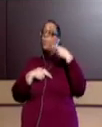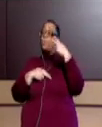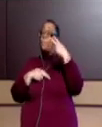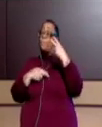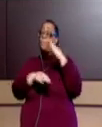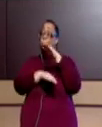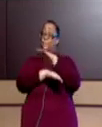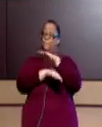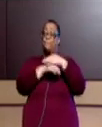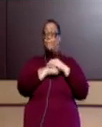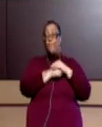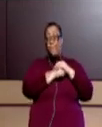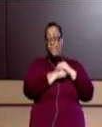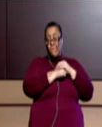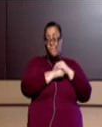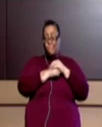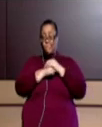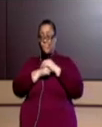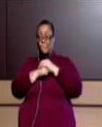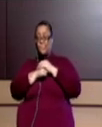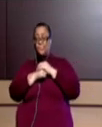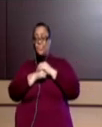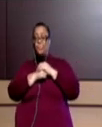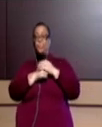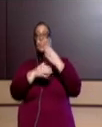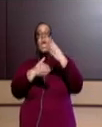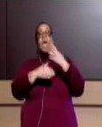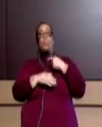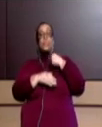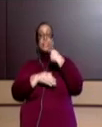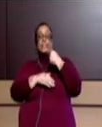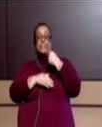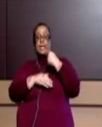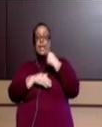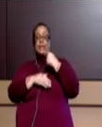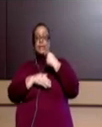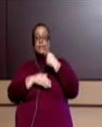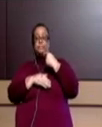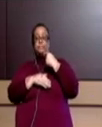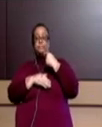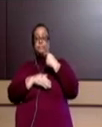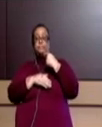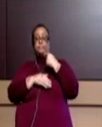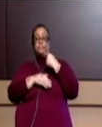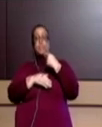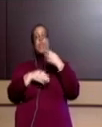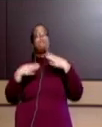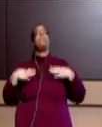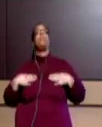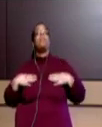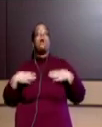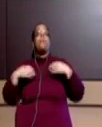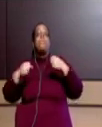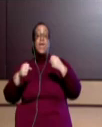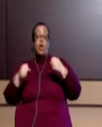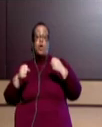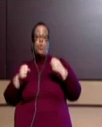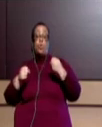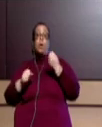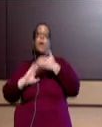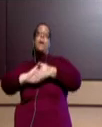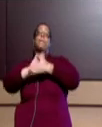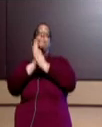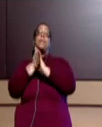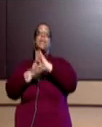tonight. If anything I want to say tonight is, be thou made whole. Be